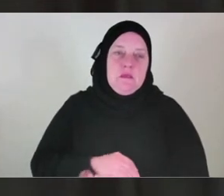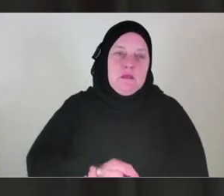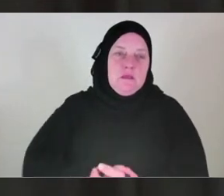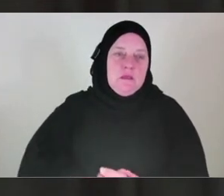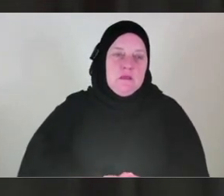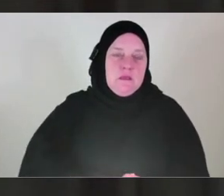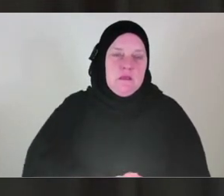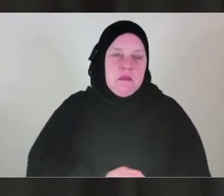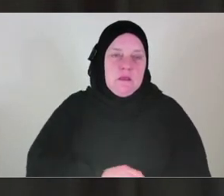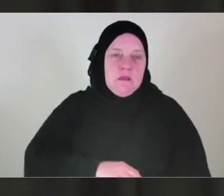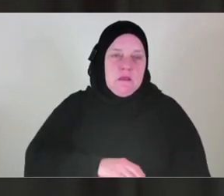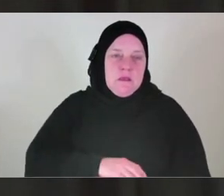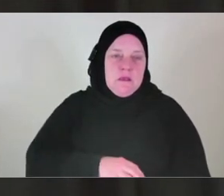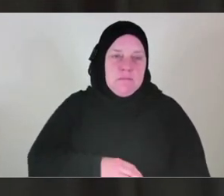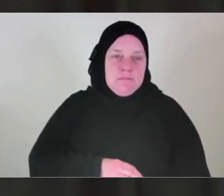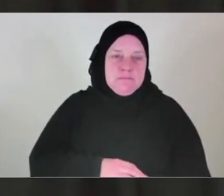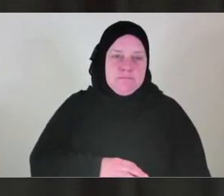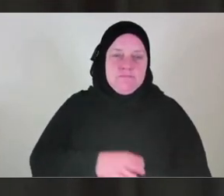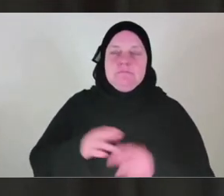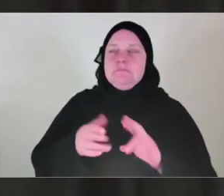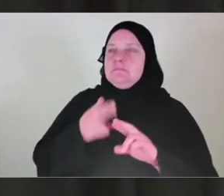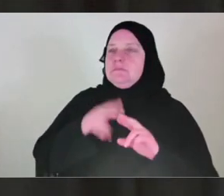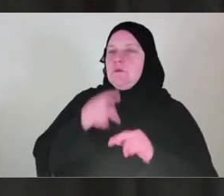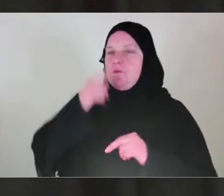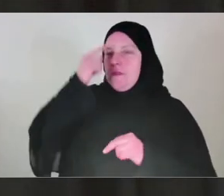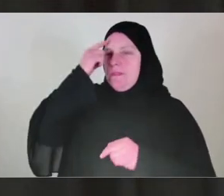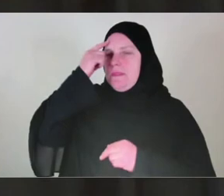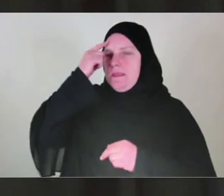if we say an academic perspective,